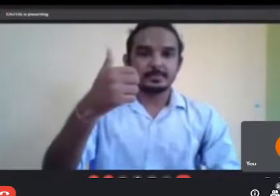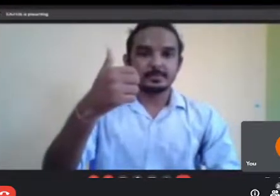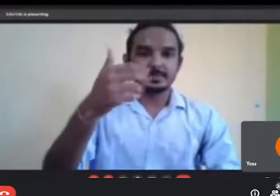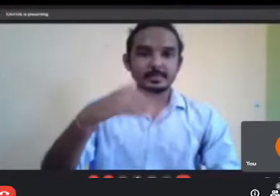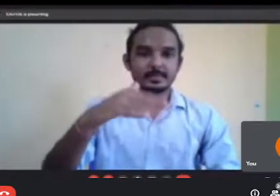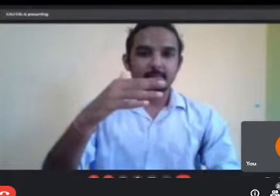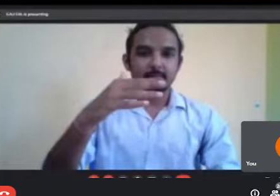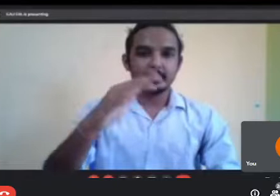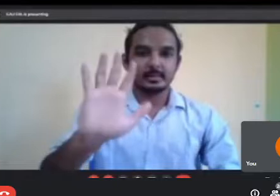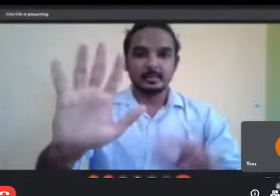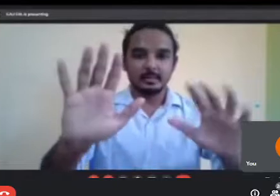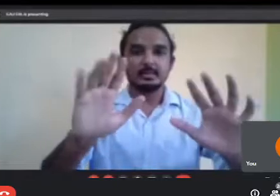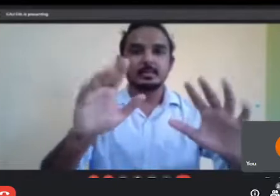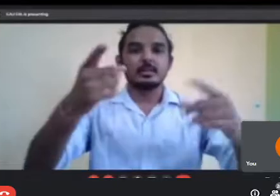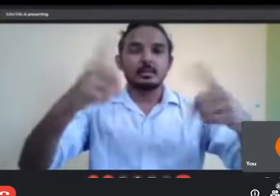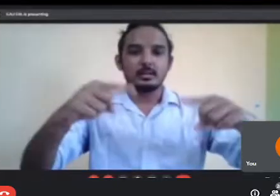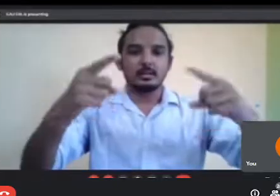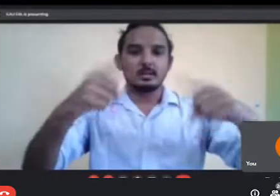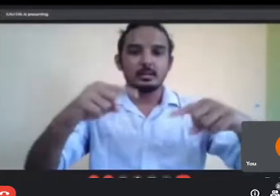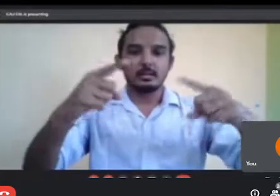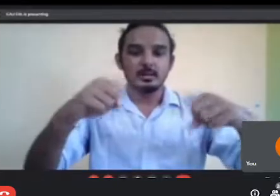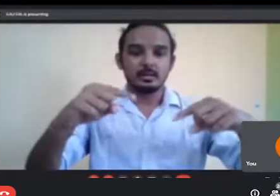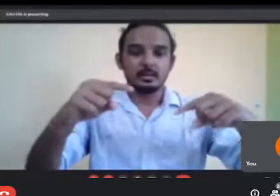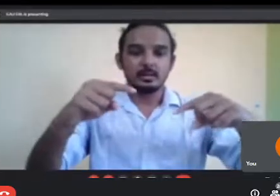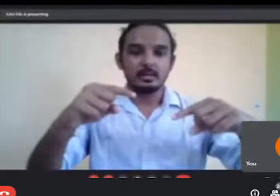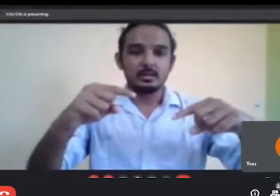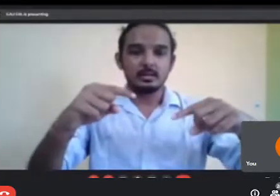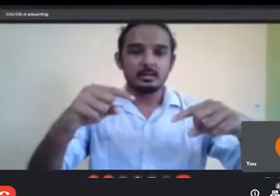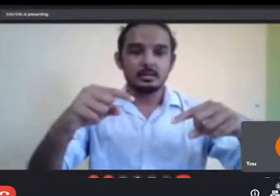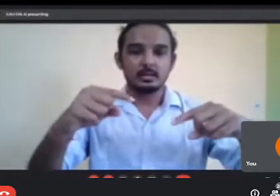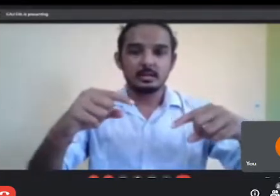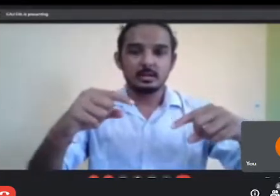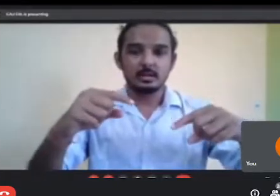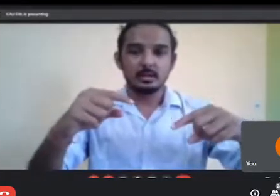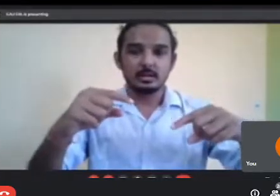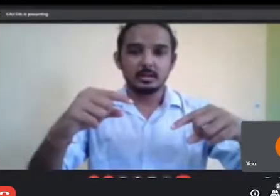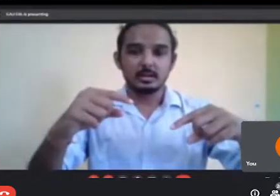Yes. Okay, great. Can we go on to the next slide, please?